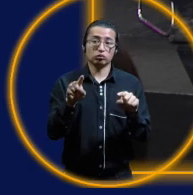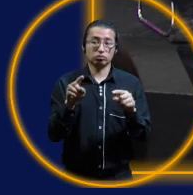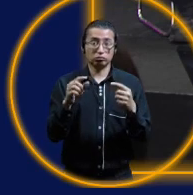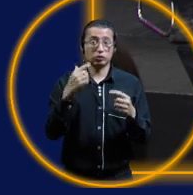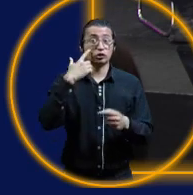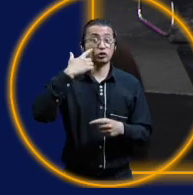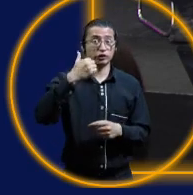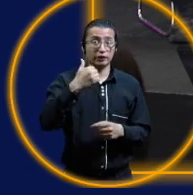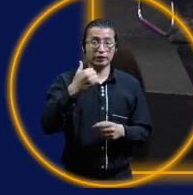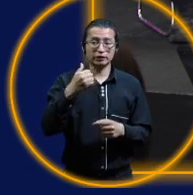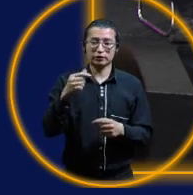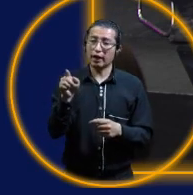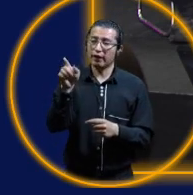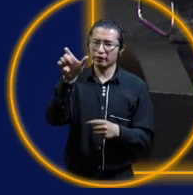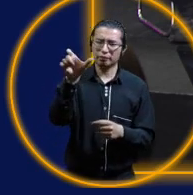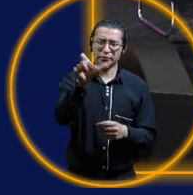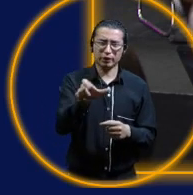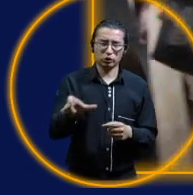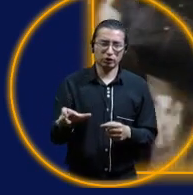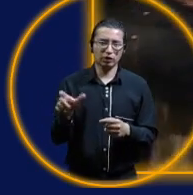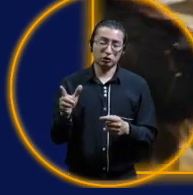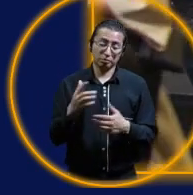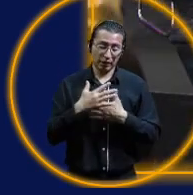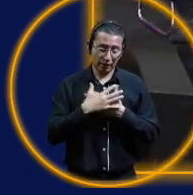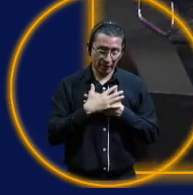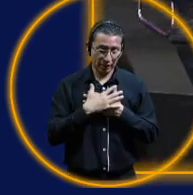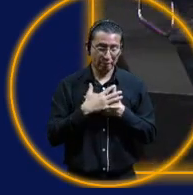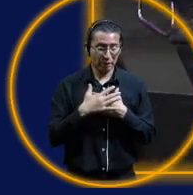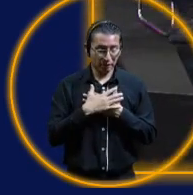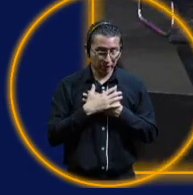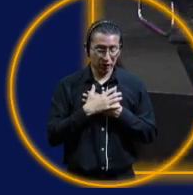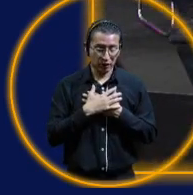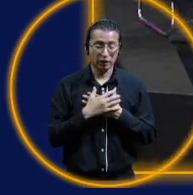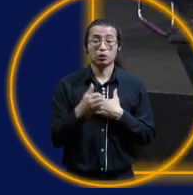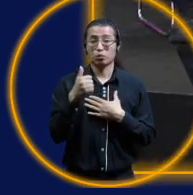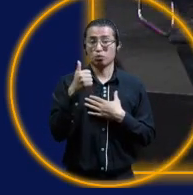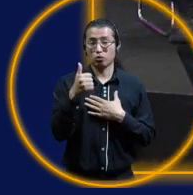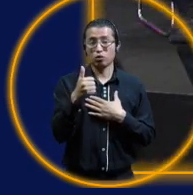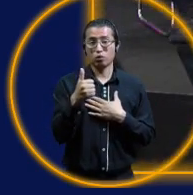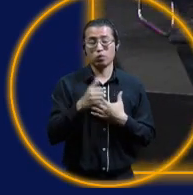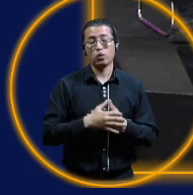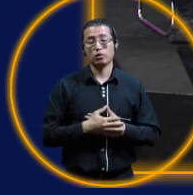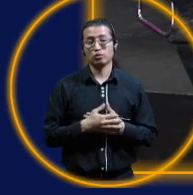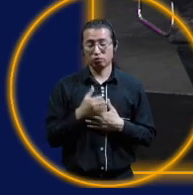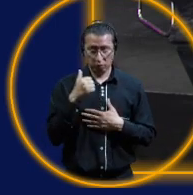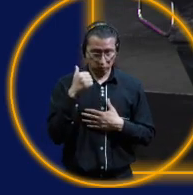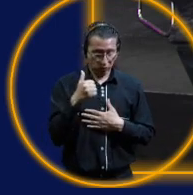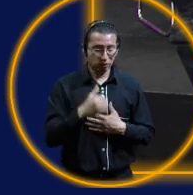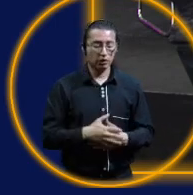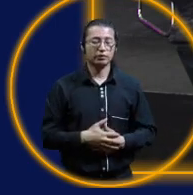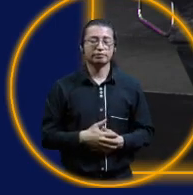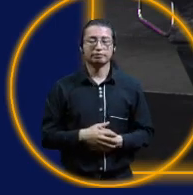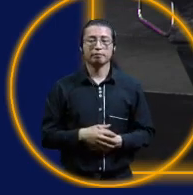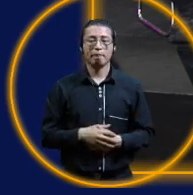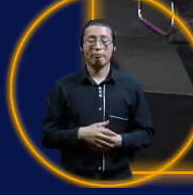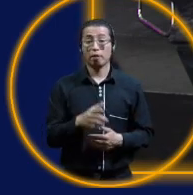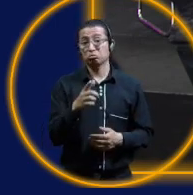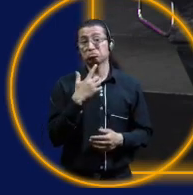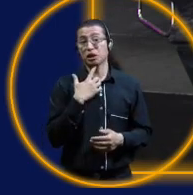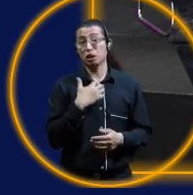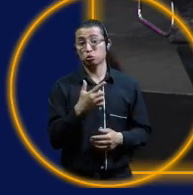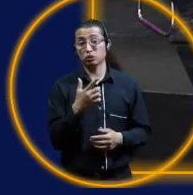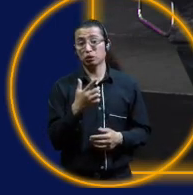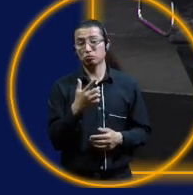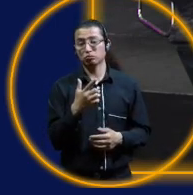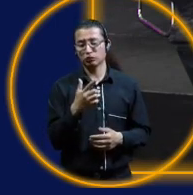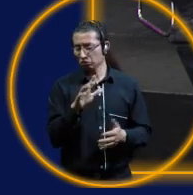lists. So that's a good filter. So it's like, if you like something, just trust it. That's cool. And